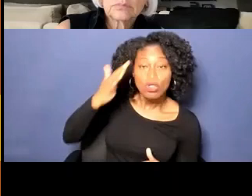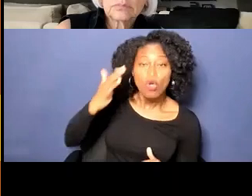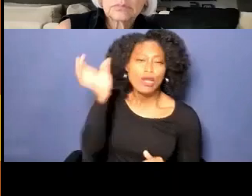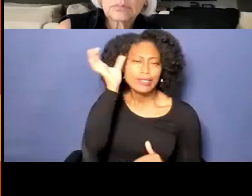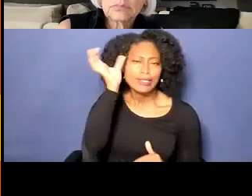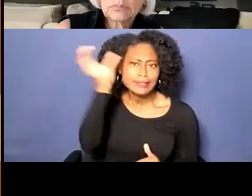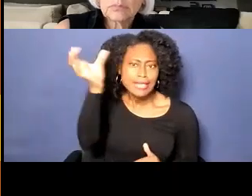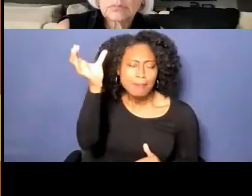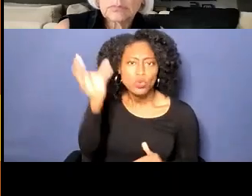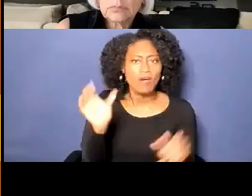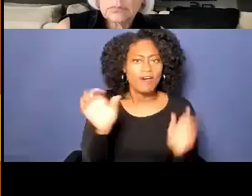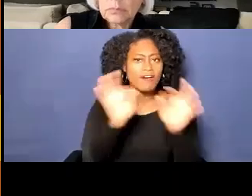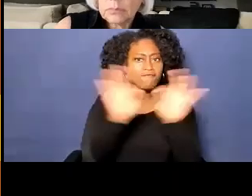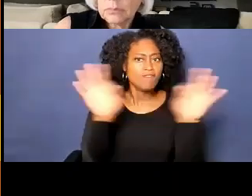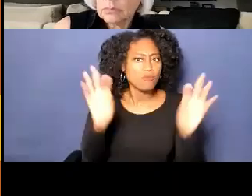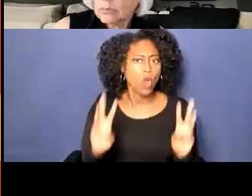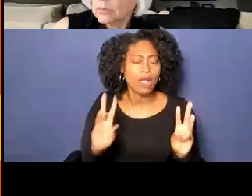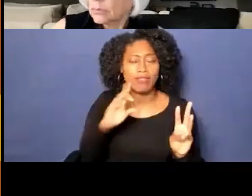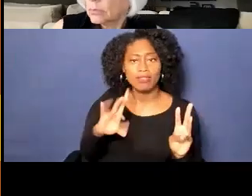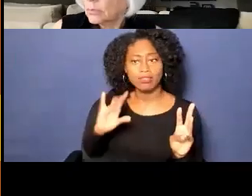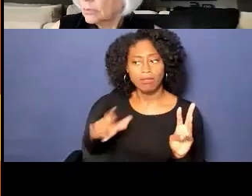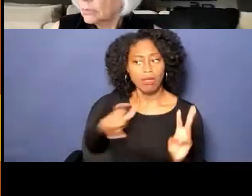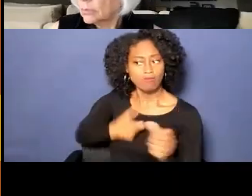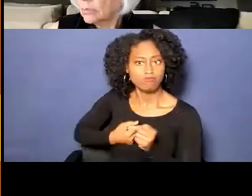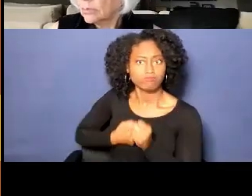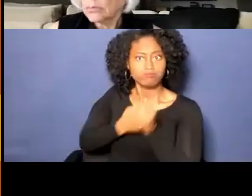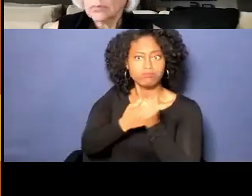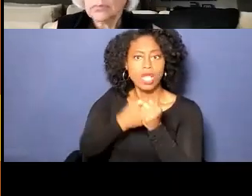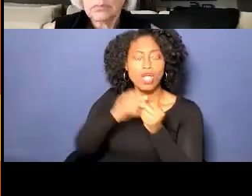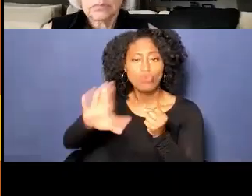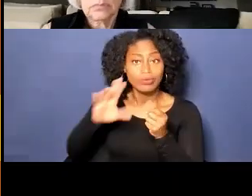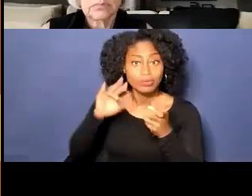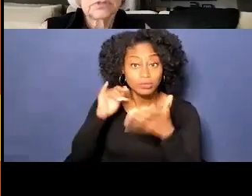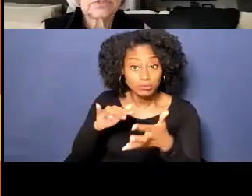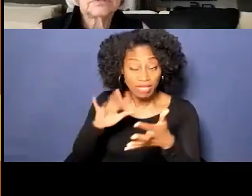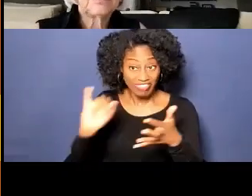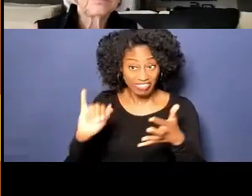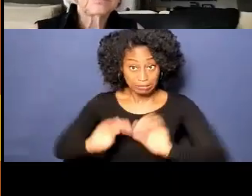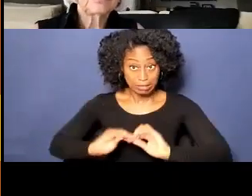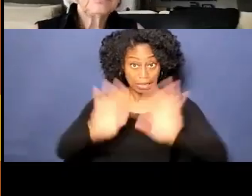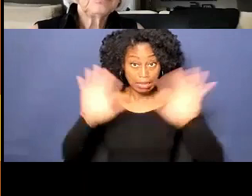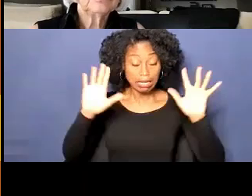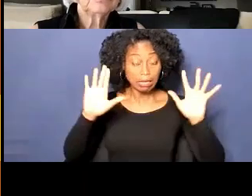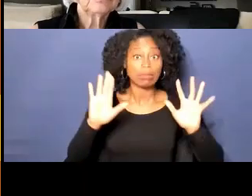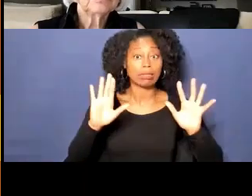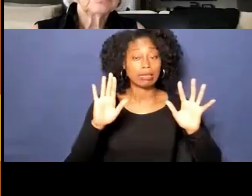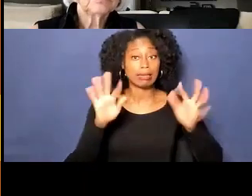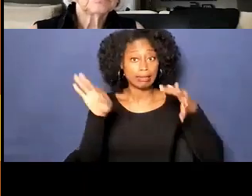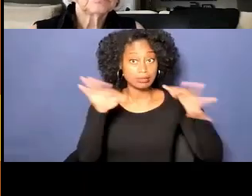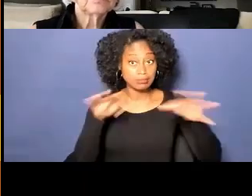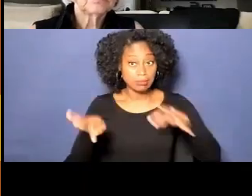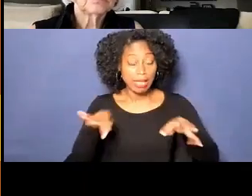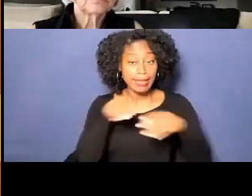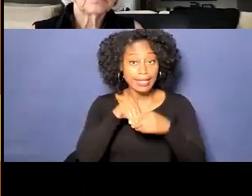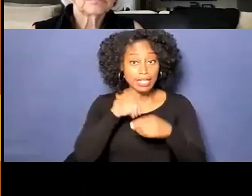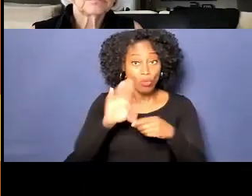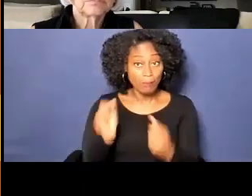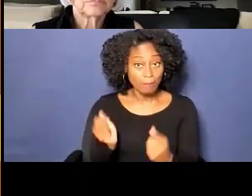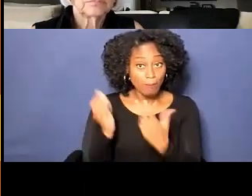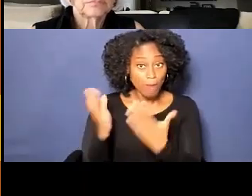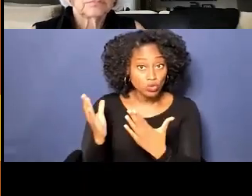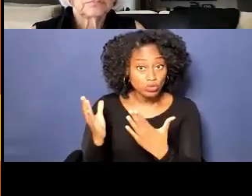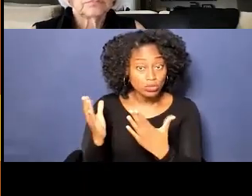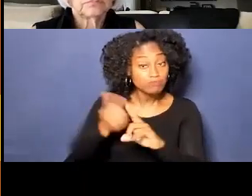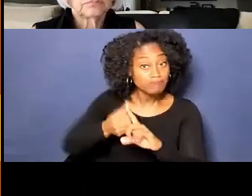conceptual framework that is driving your study, and that is laid out in the proposal. The research questions